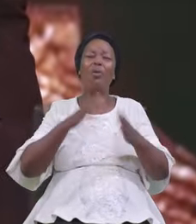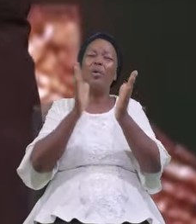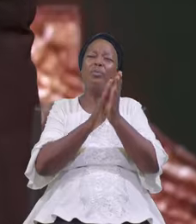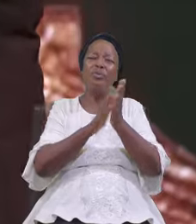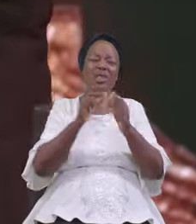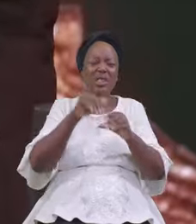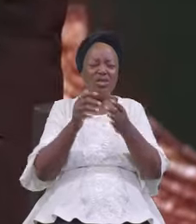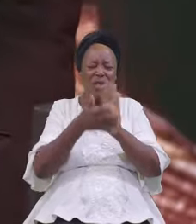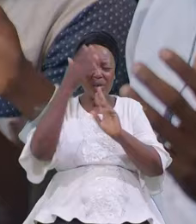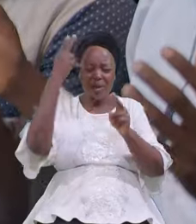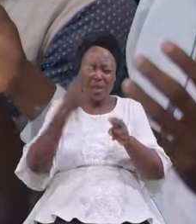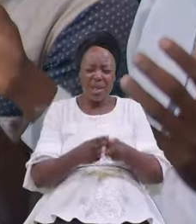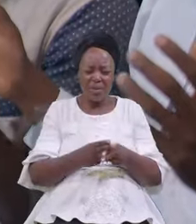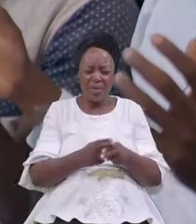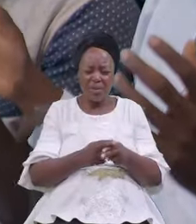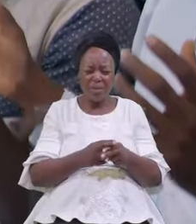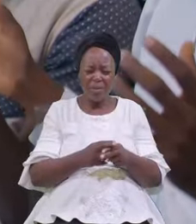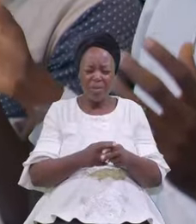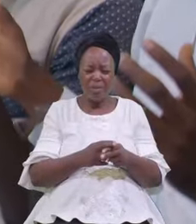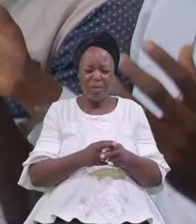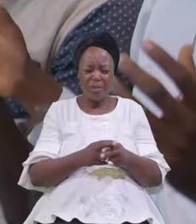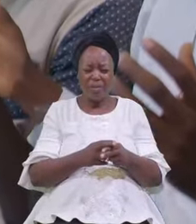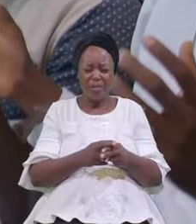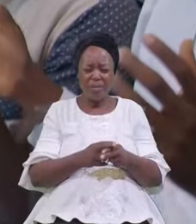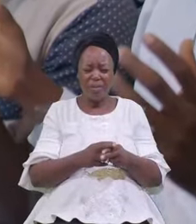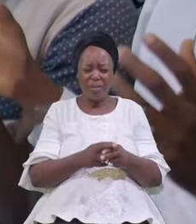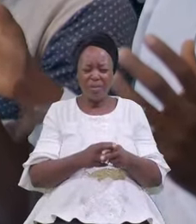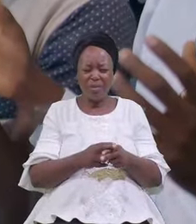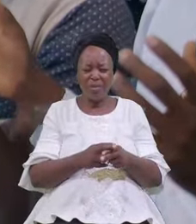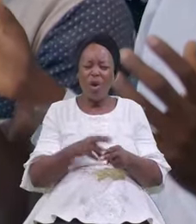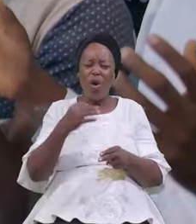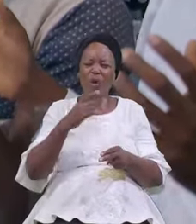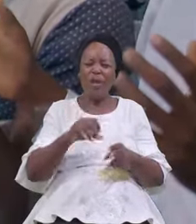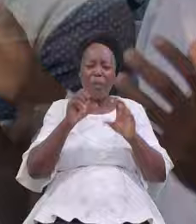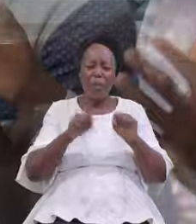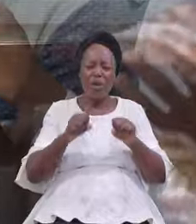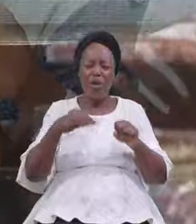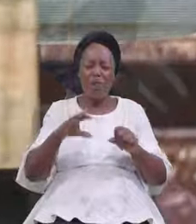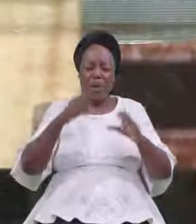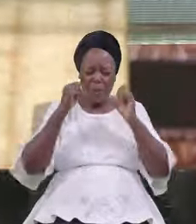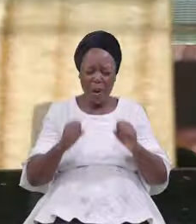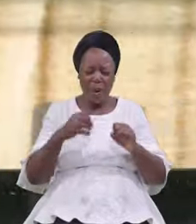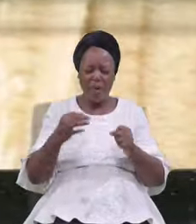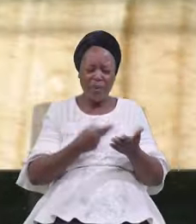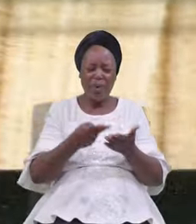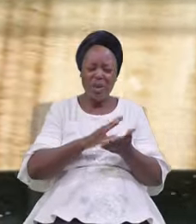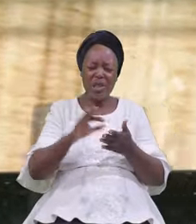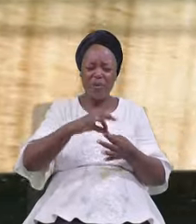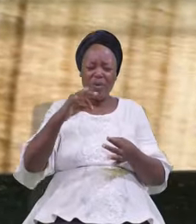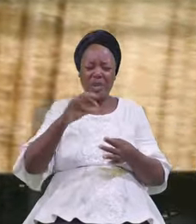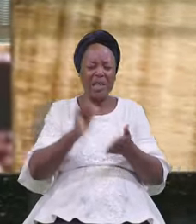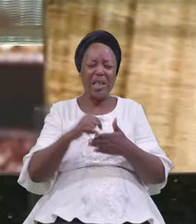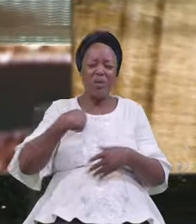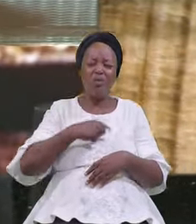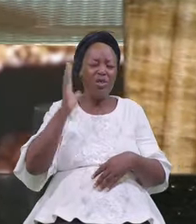in Jesus' name. For the possibility of the power in the Holy Ghost, that we shall receive